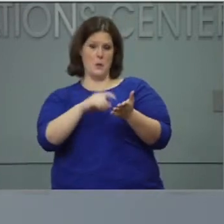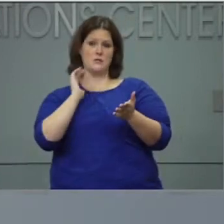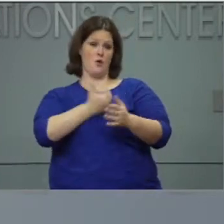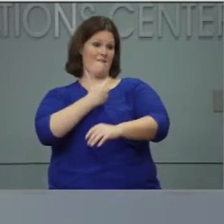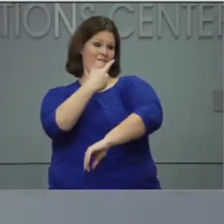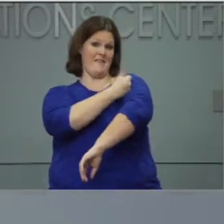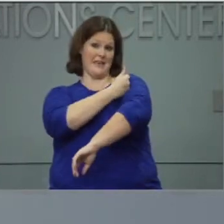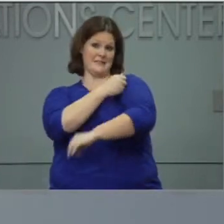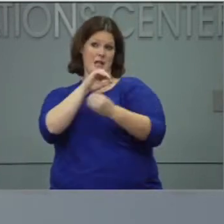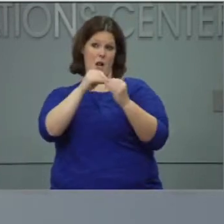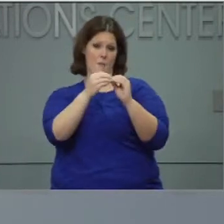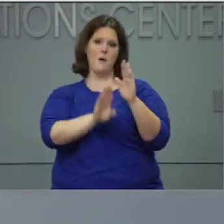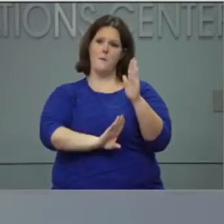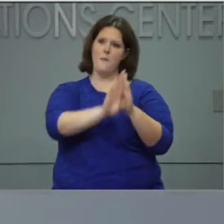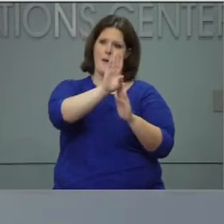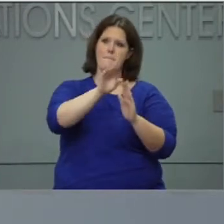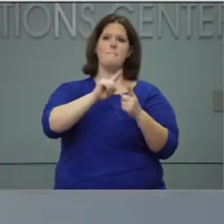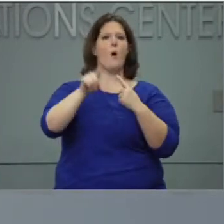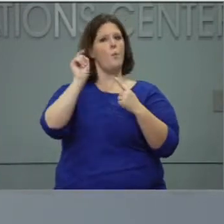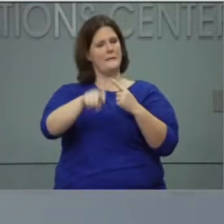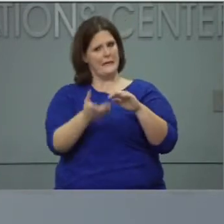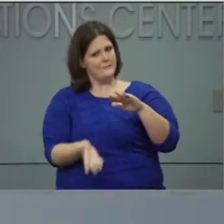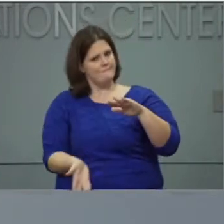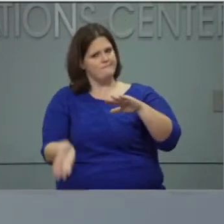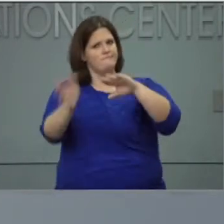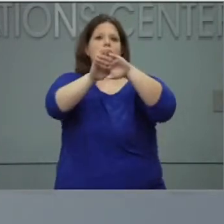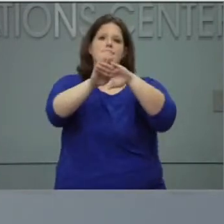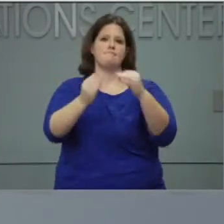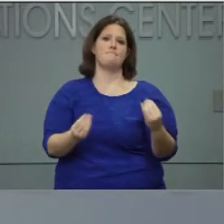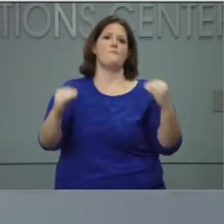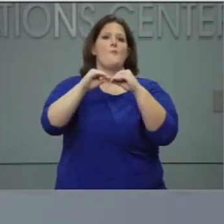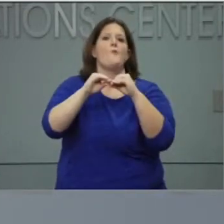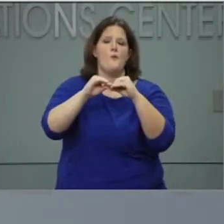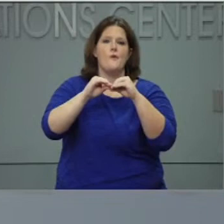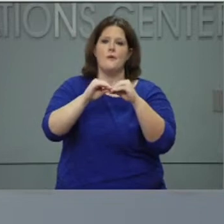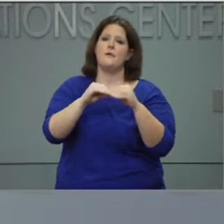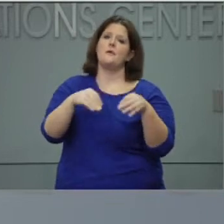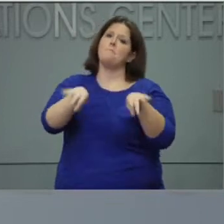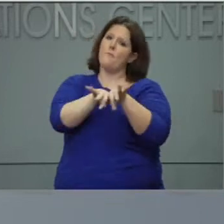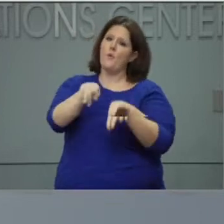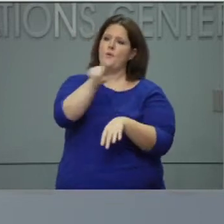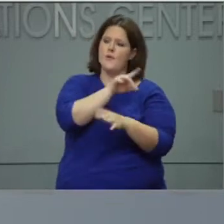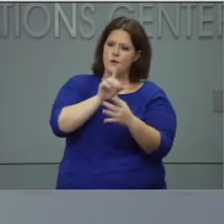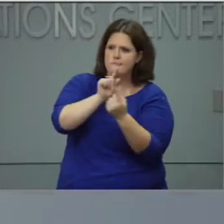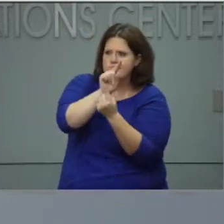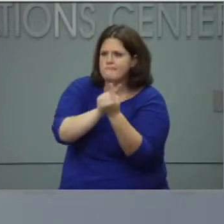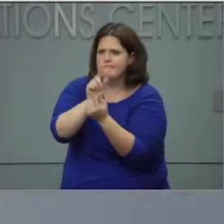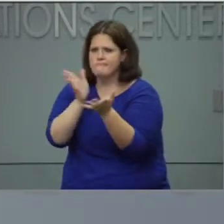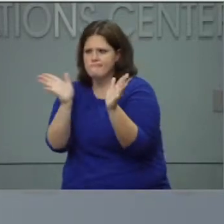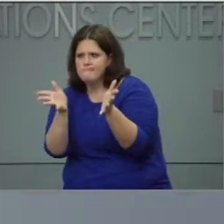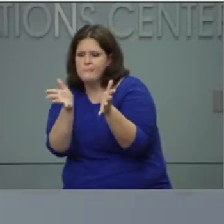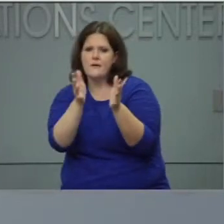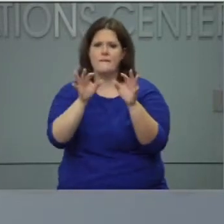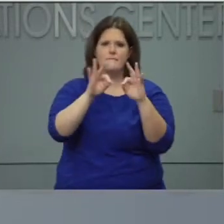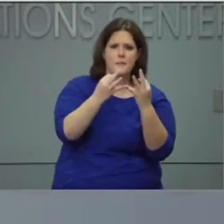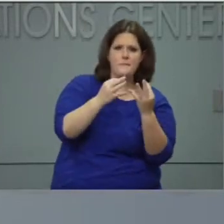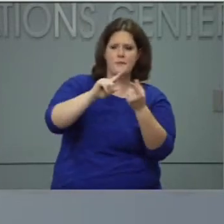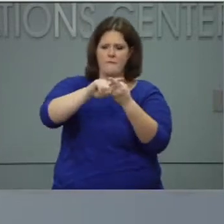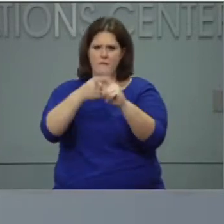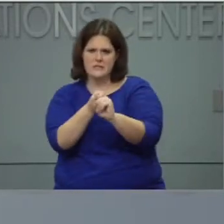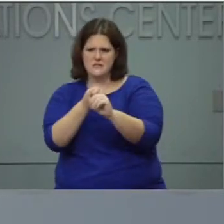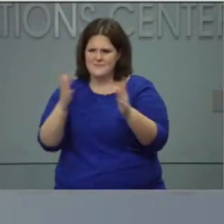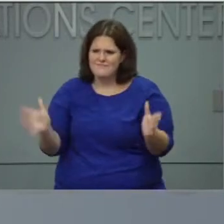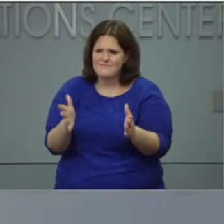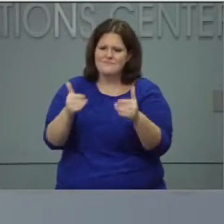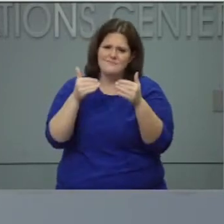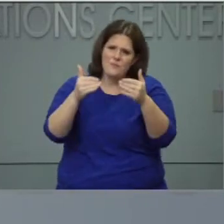weeks. We need to double down on that progress. Talk with your friends and family about why it's important for all of us to get our shots